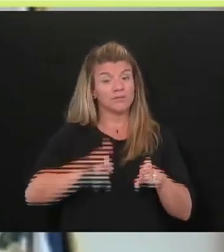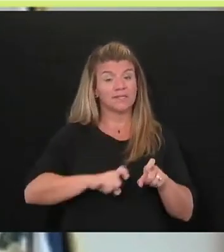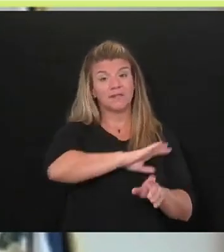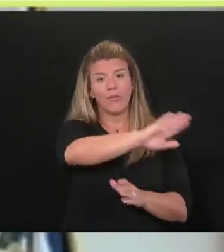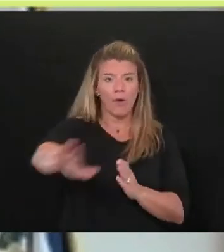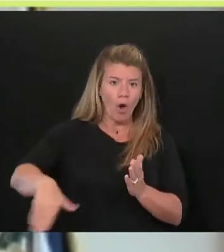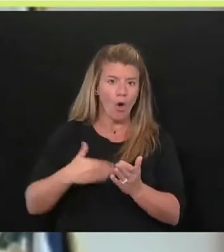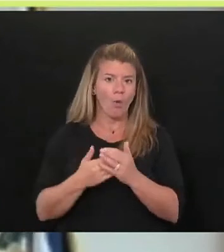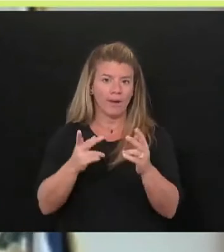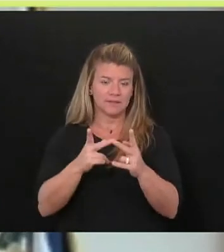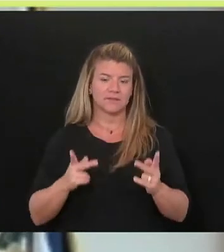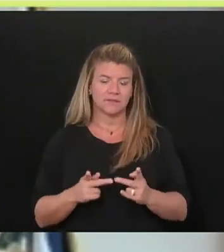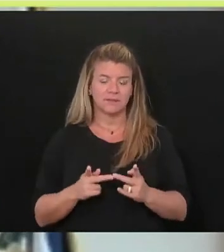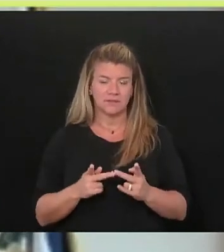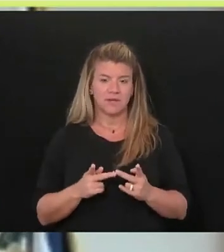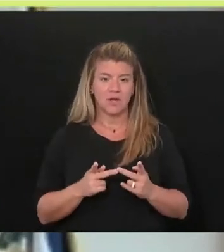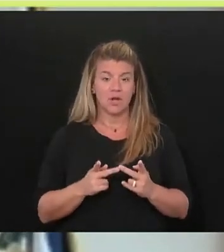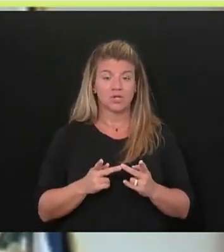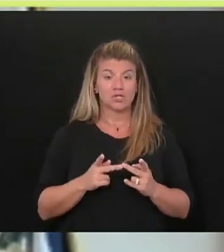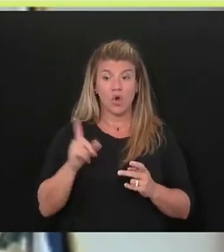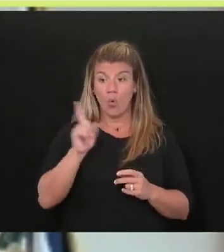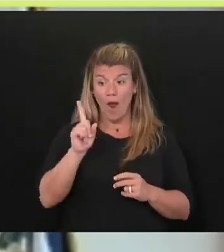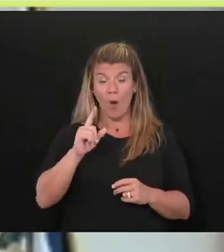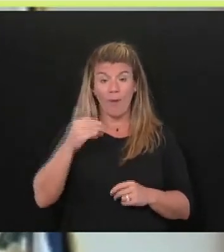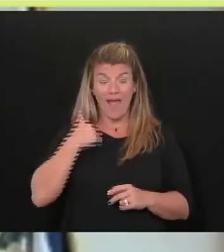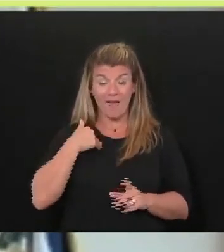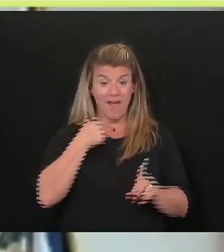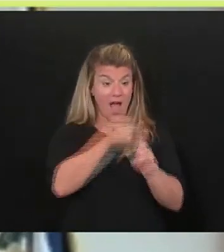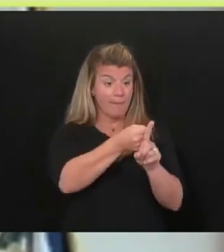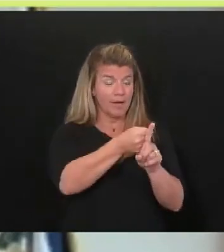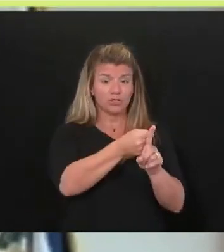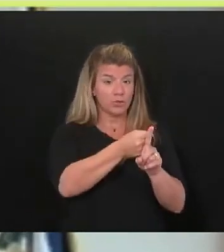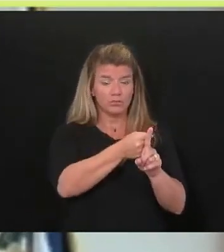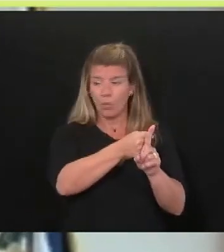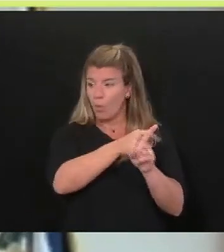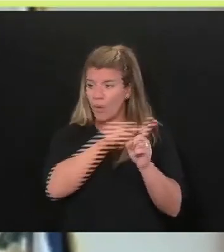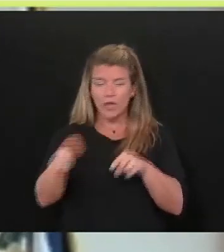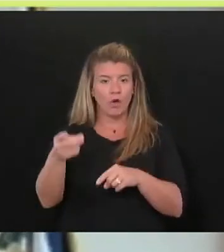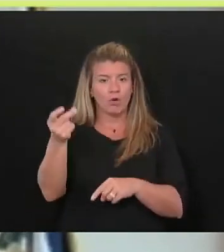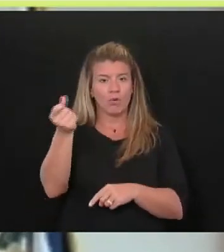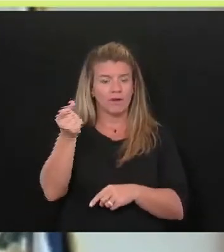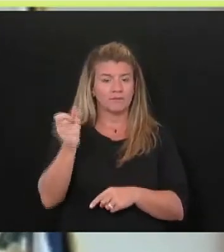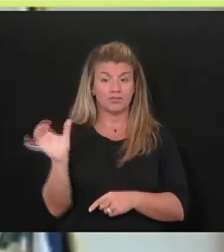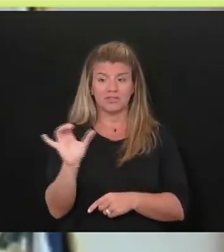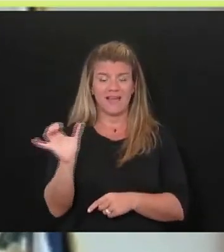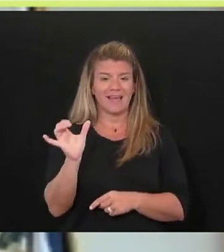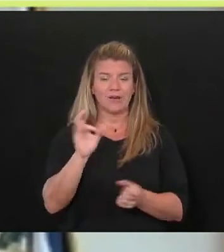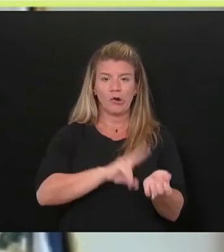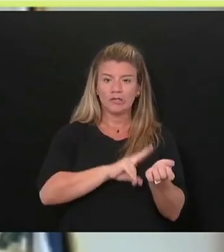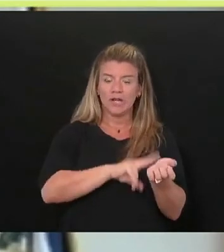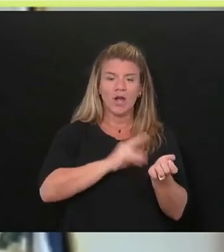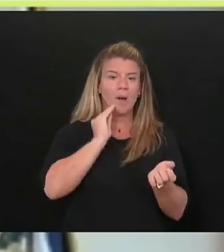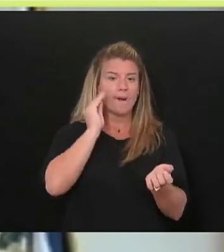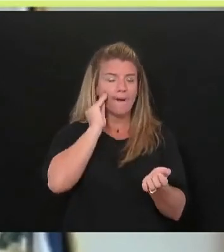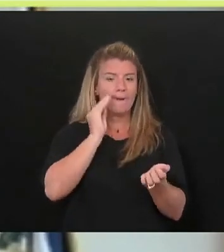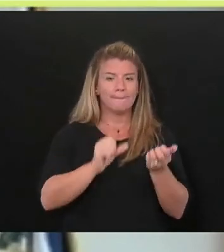the entire facility. So where there's an outbreak, we follow that very closely, just as we do in nursing homes